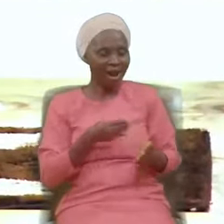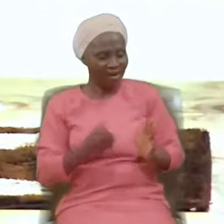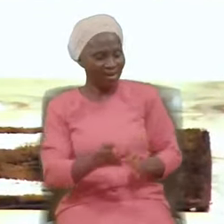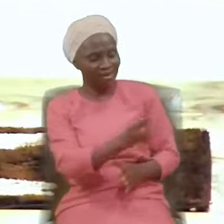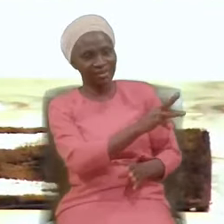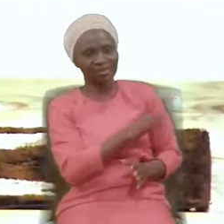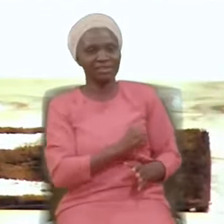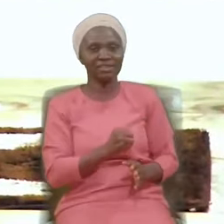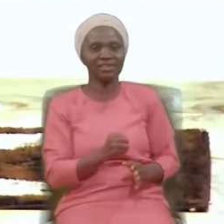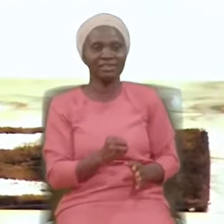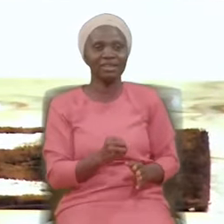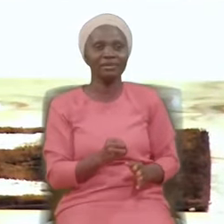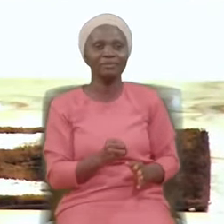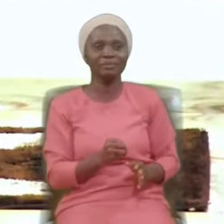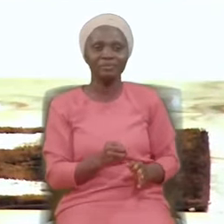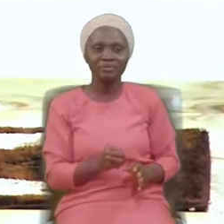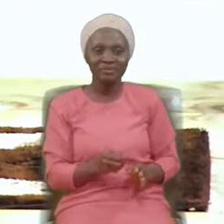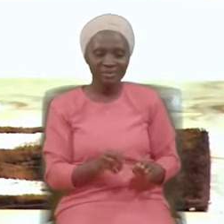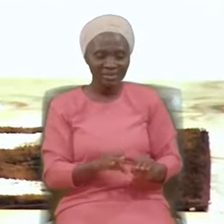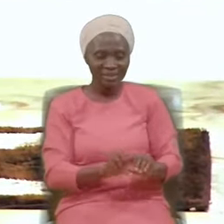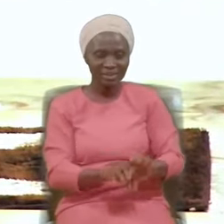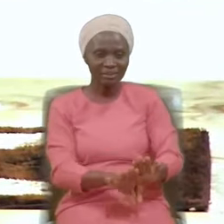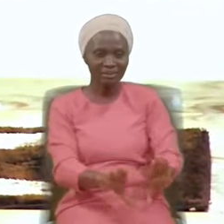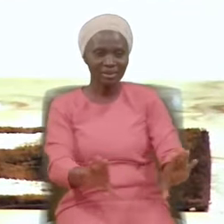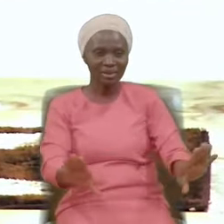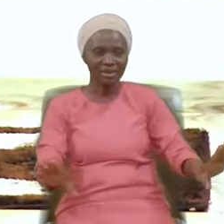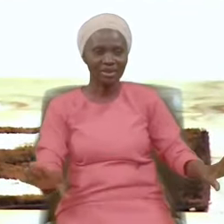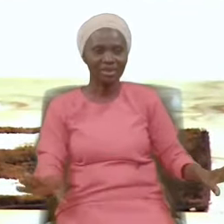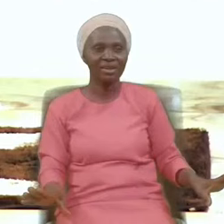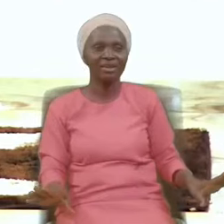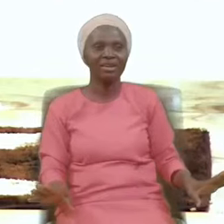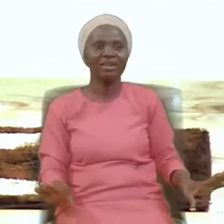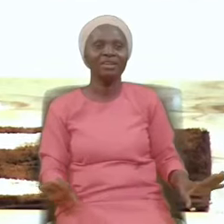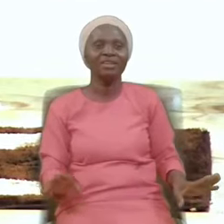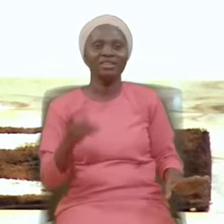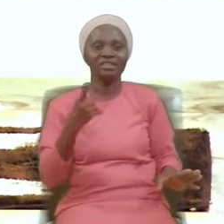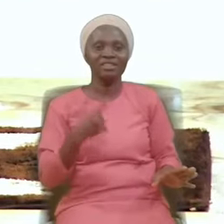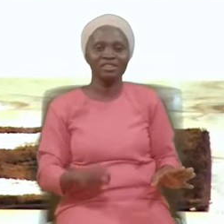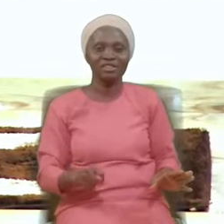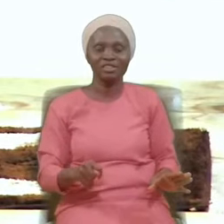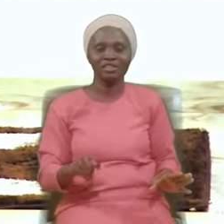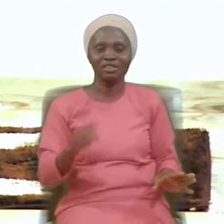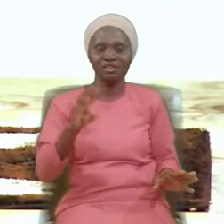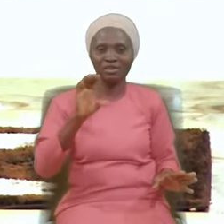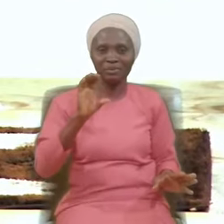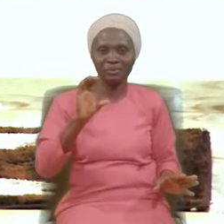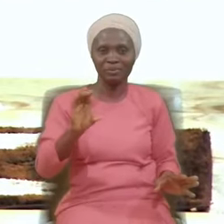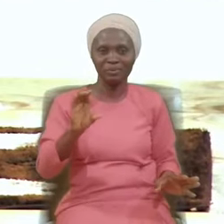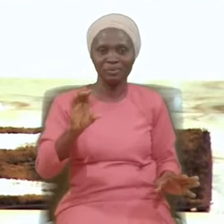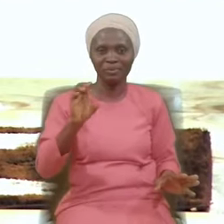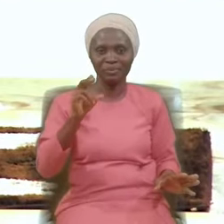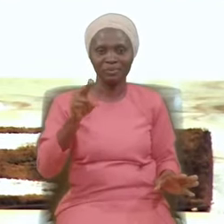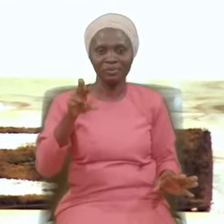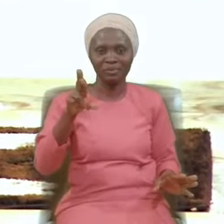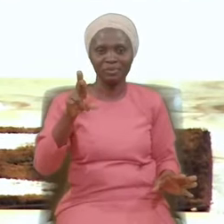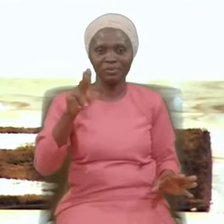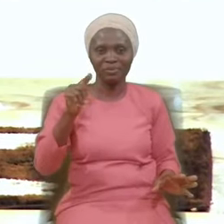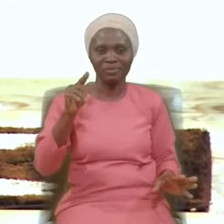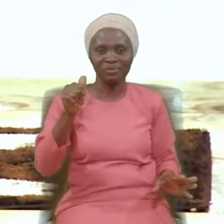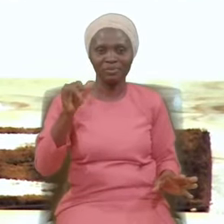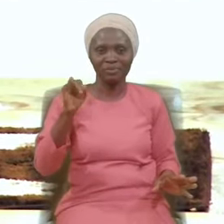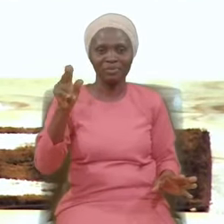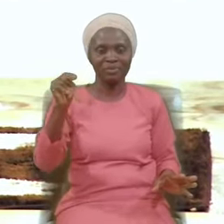curtains of thy habitation. Spare not. Lengthen thy cords and strengthen